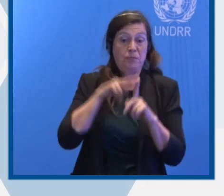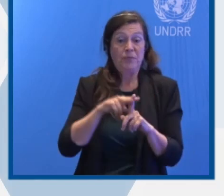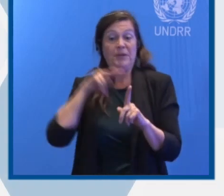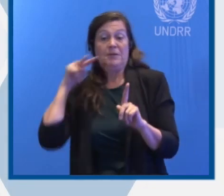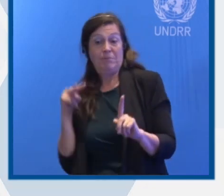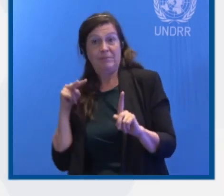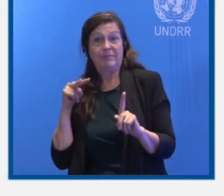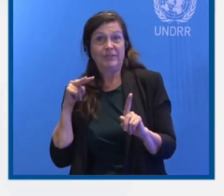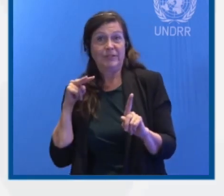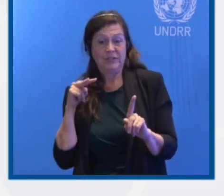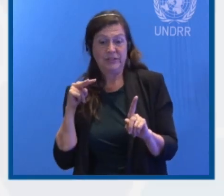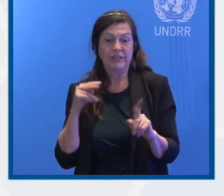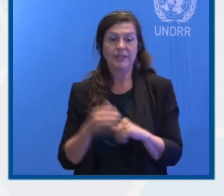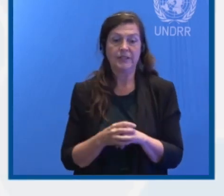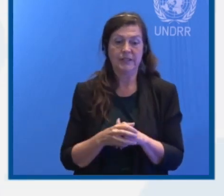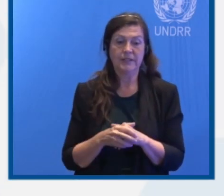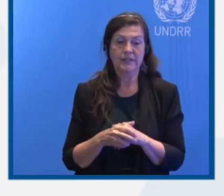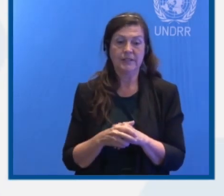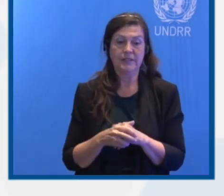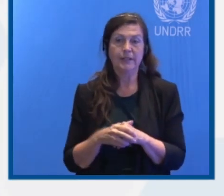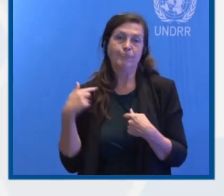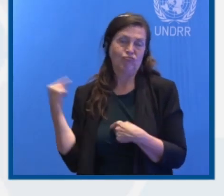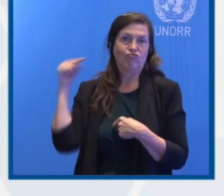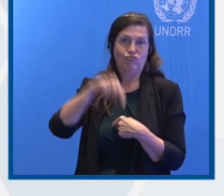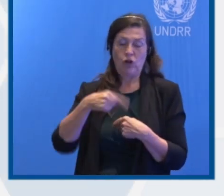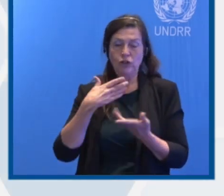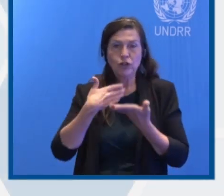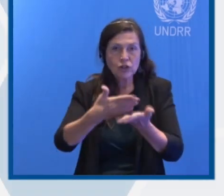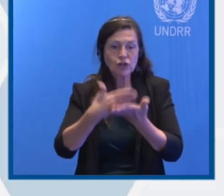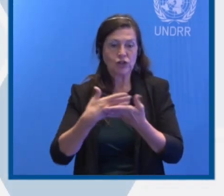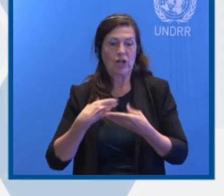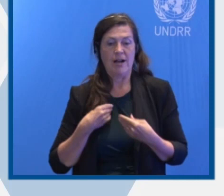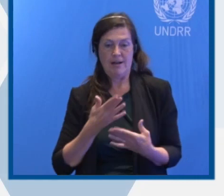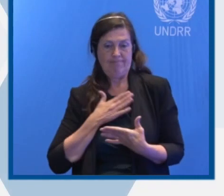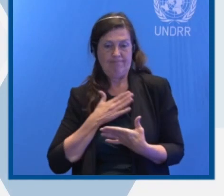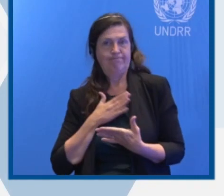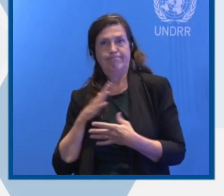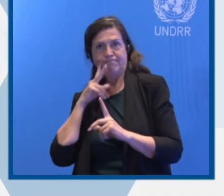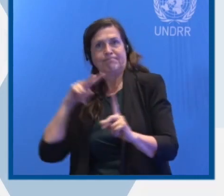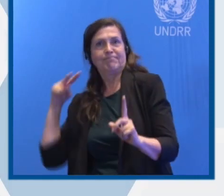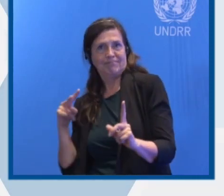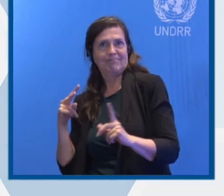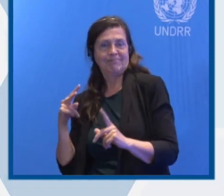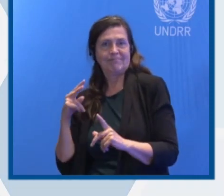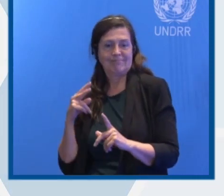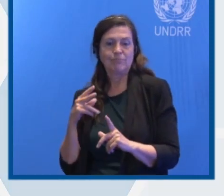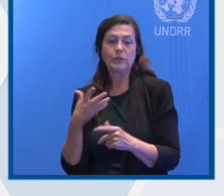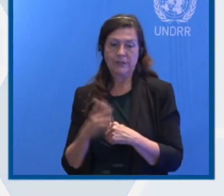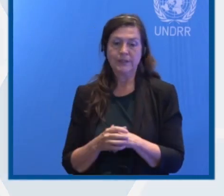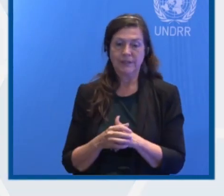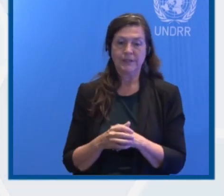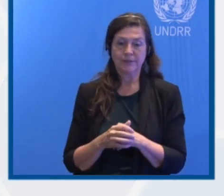we really welcome this initiative, and I'm sure this document will be a significant